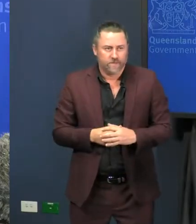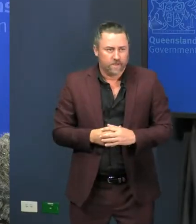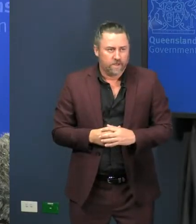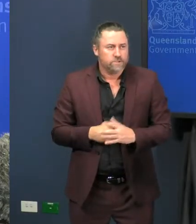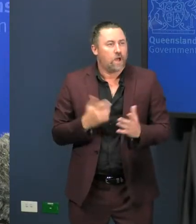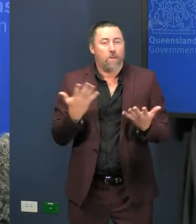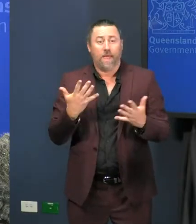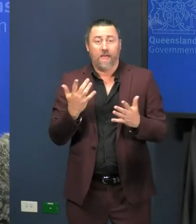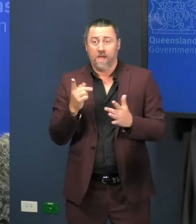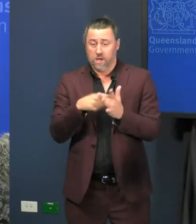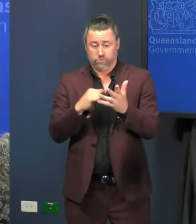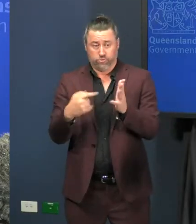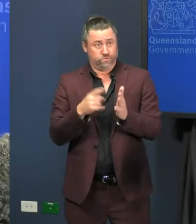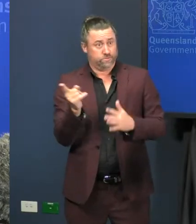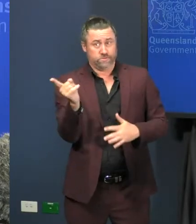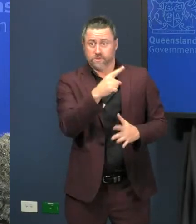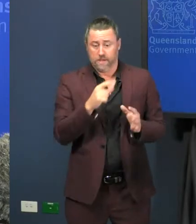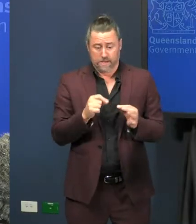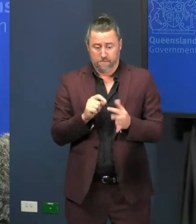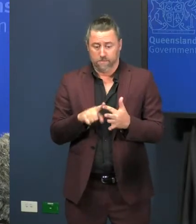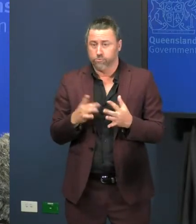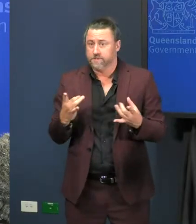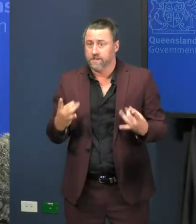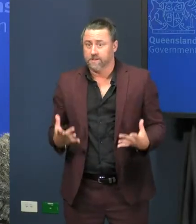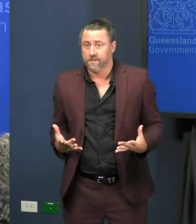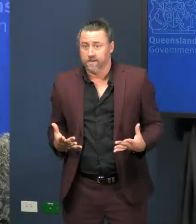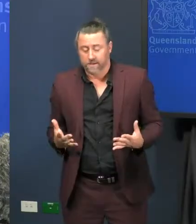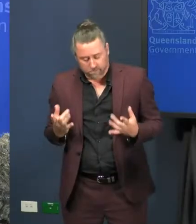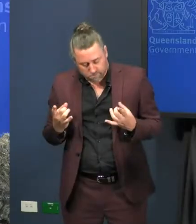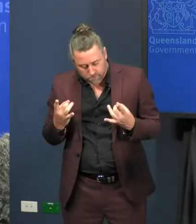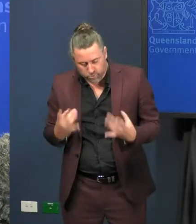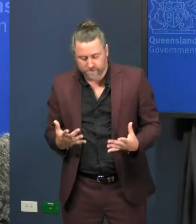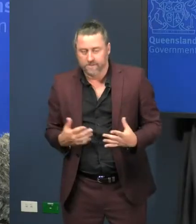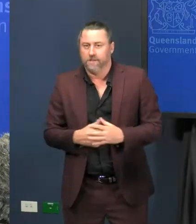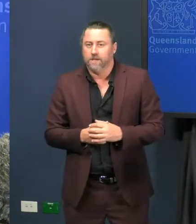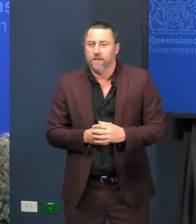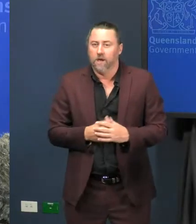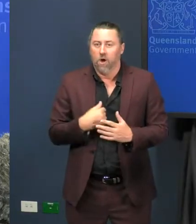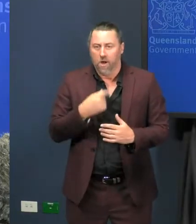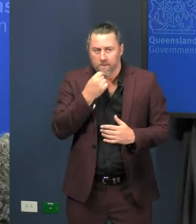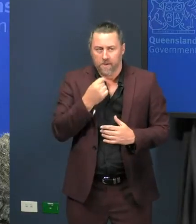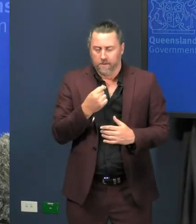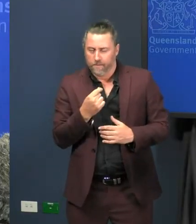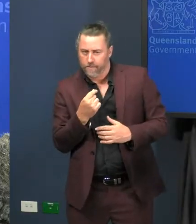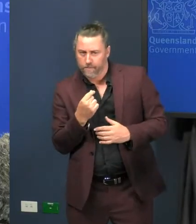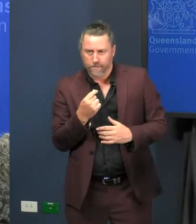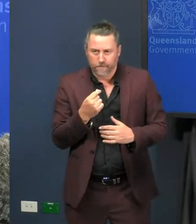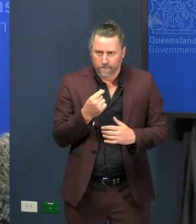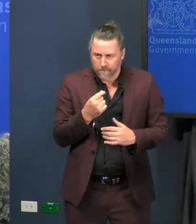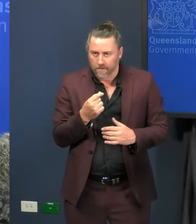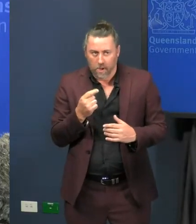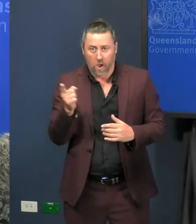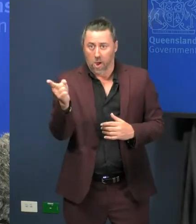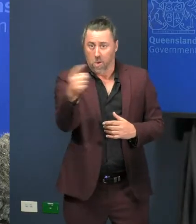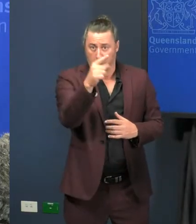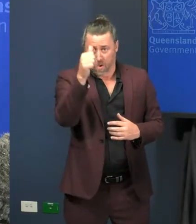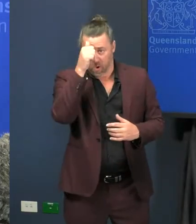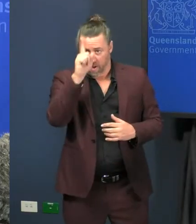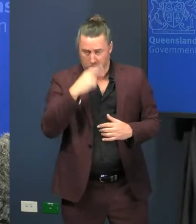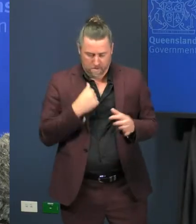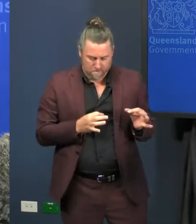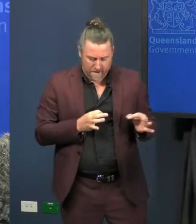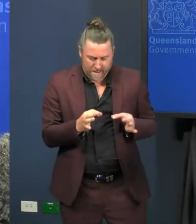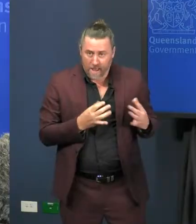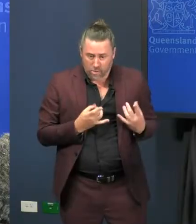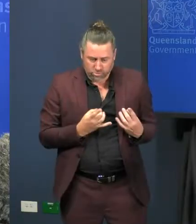precaution and preparation phase. So I just wanted to take through some of those areas of challenges and just explain to Queenslanders what we are doing to make sure we're up